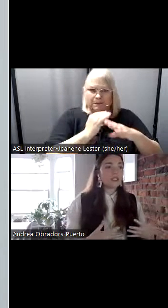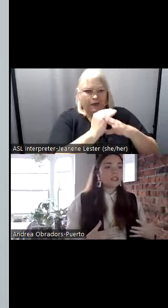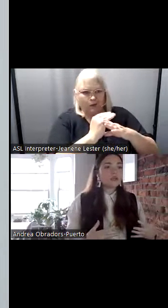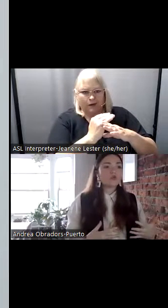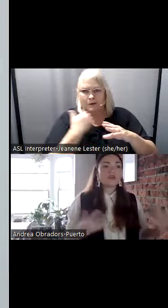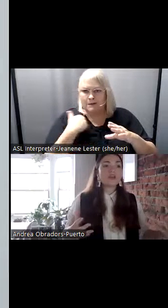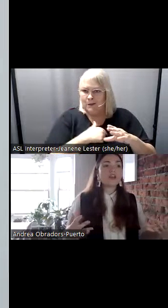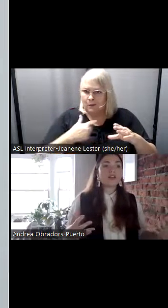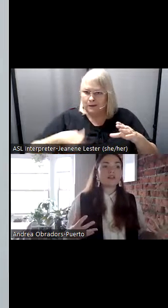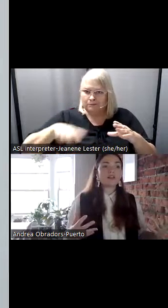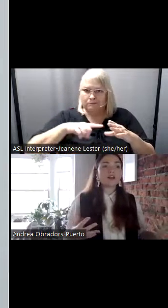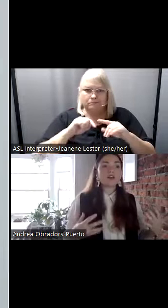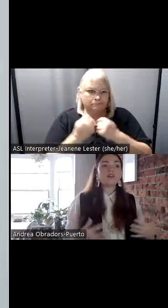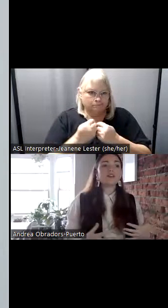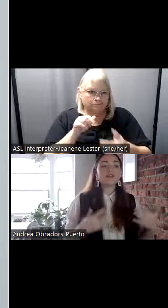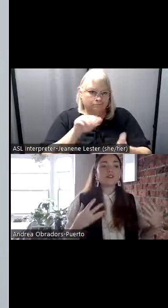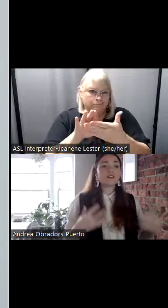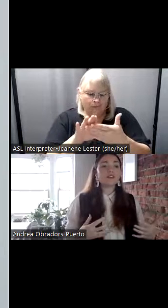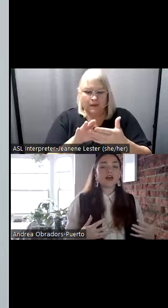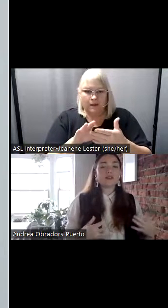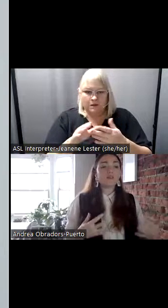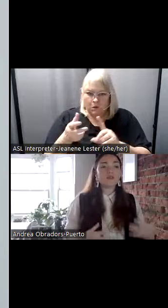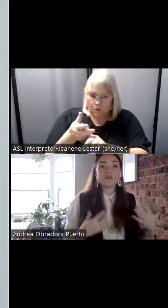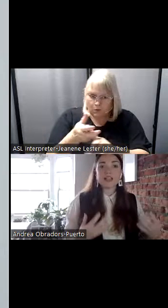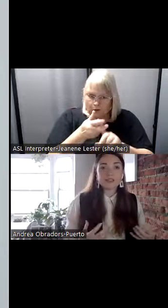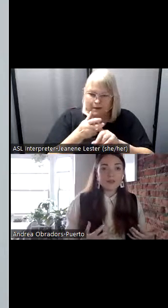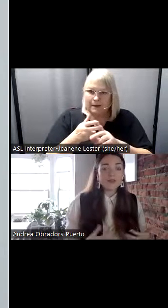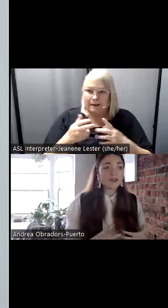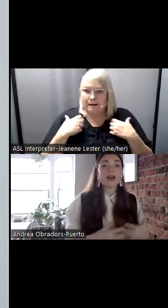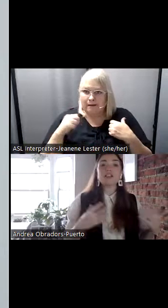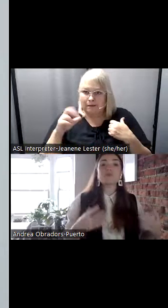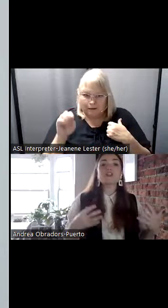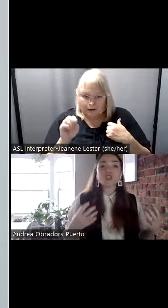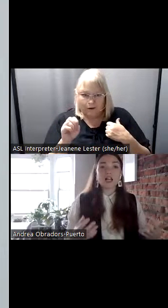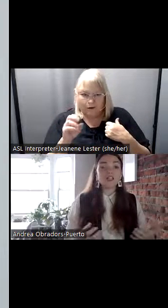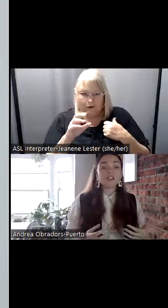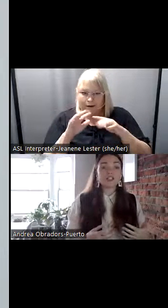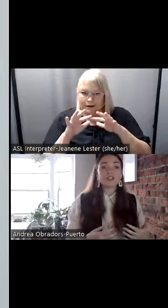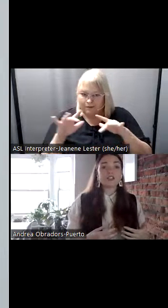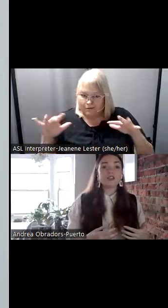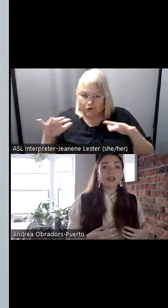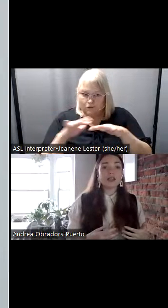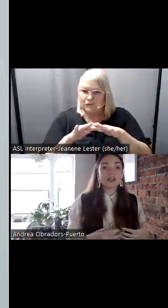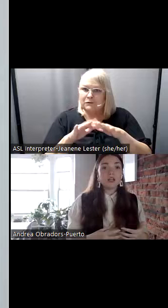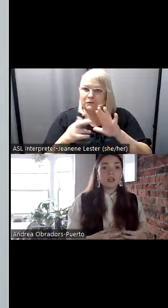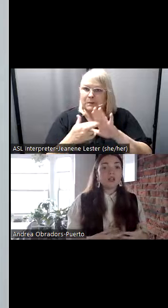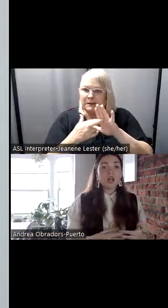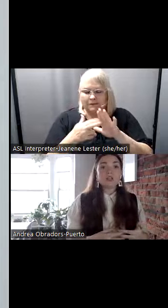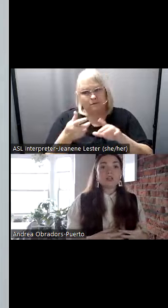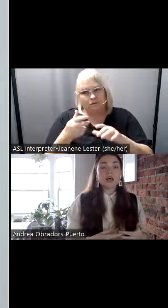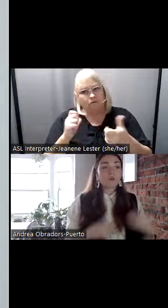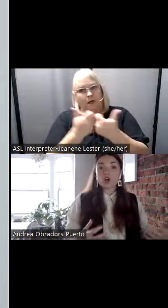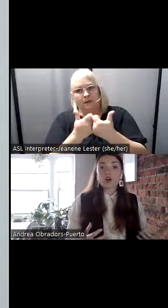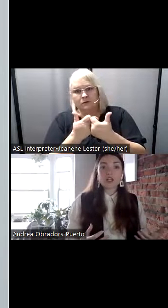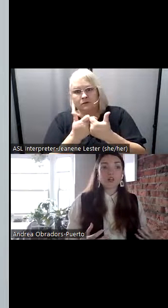faced. So recruiting in healthcare and including diverse representative has been a challenge. It's still